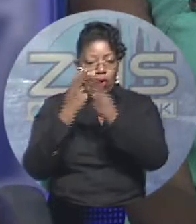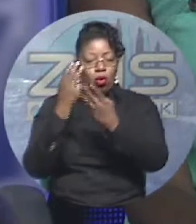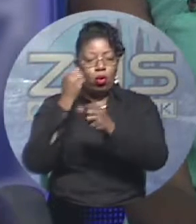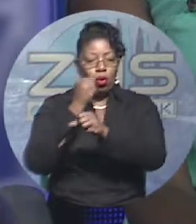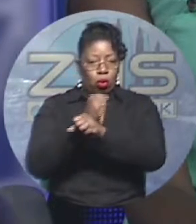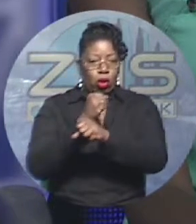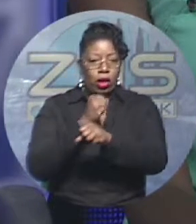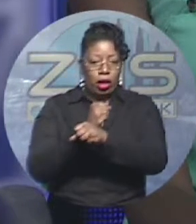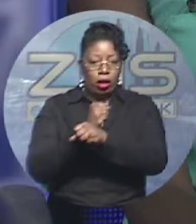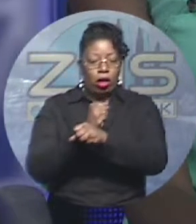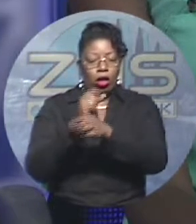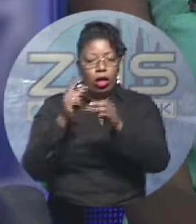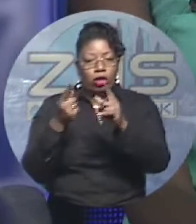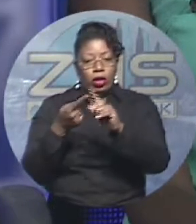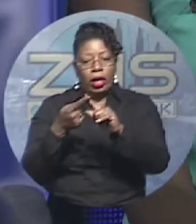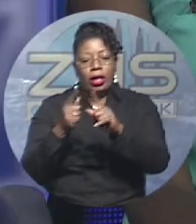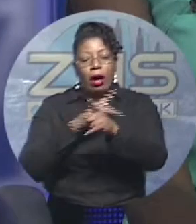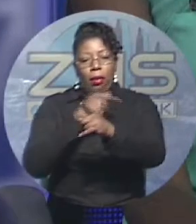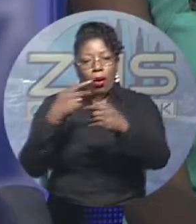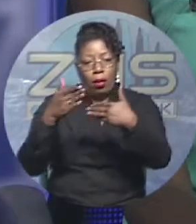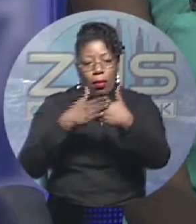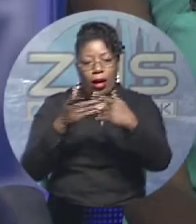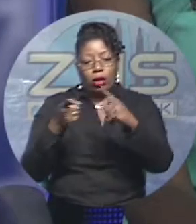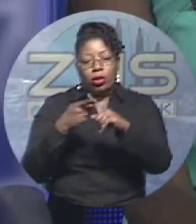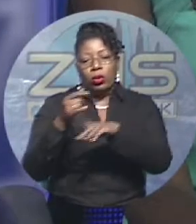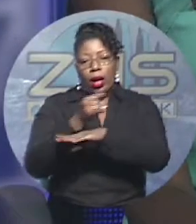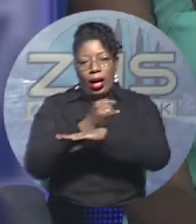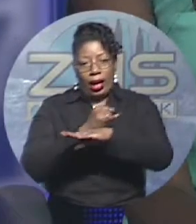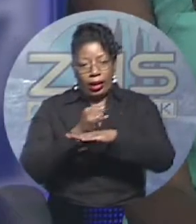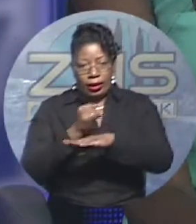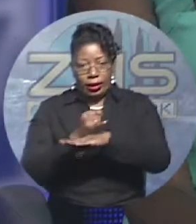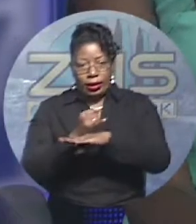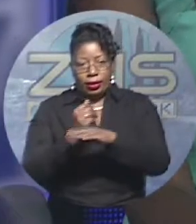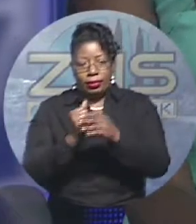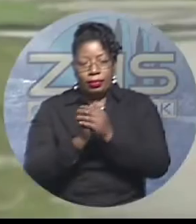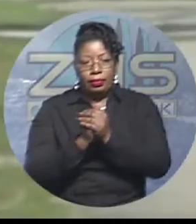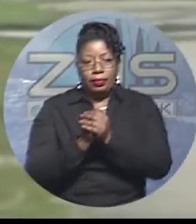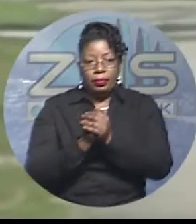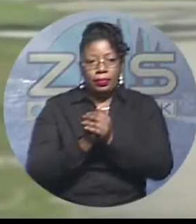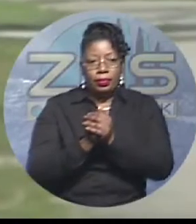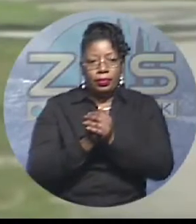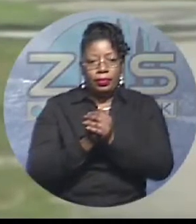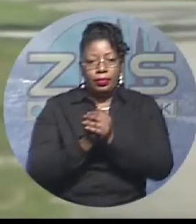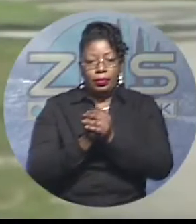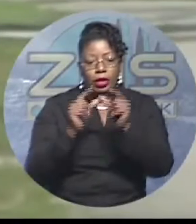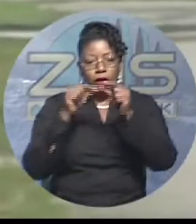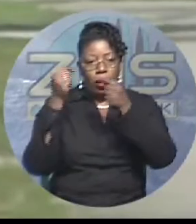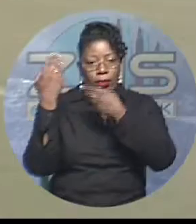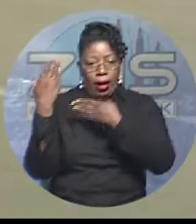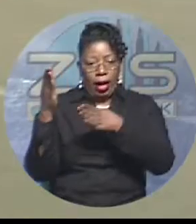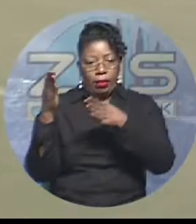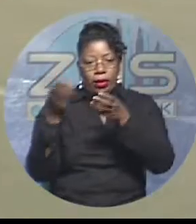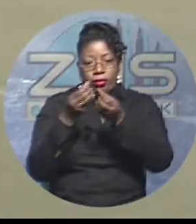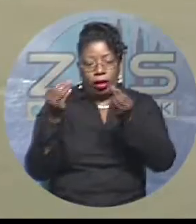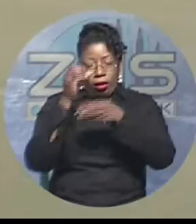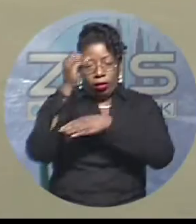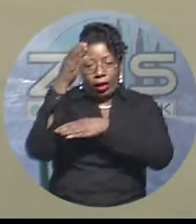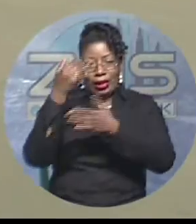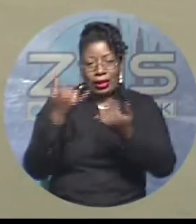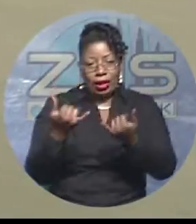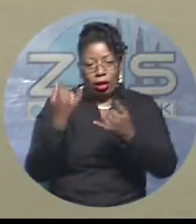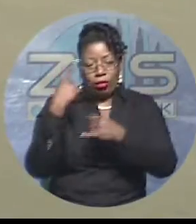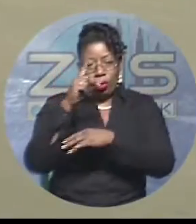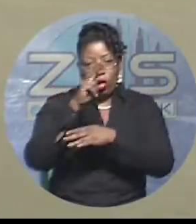the clock to restore electricity to the island. Italia Hall reports. Grand Bahama has been without electricity for